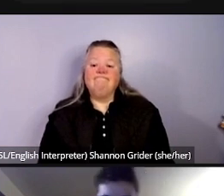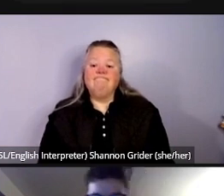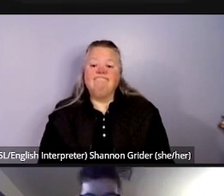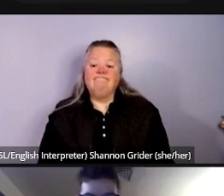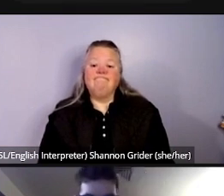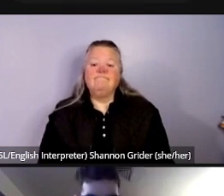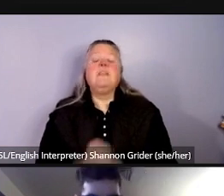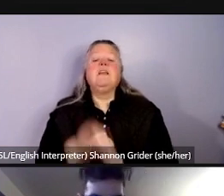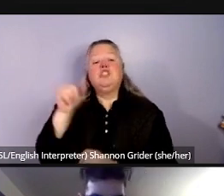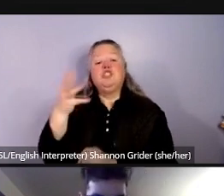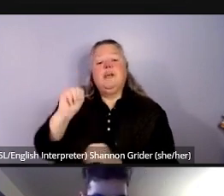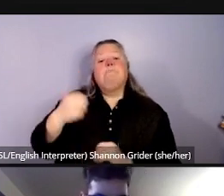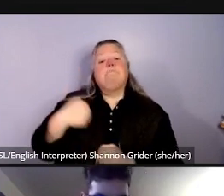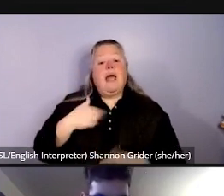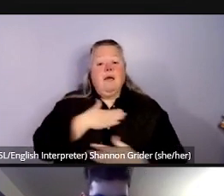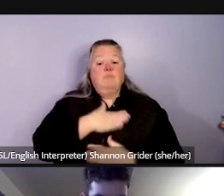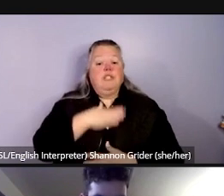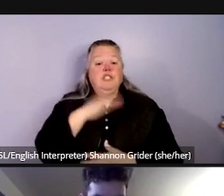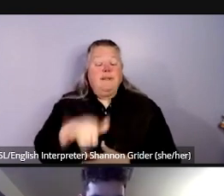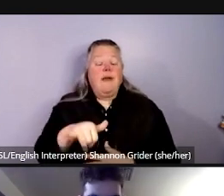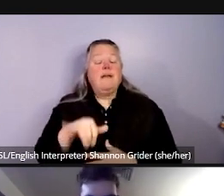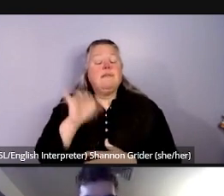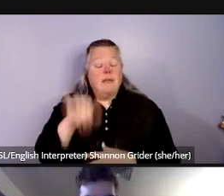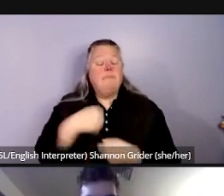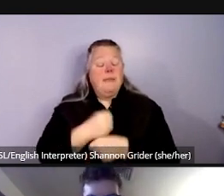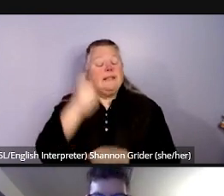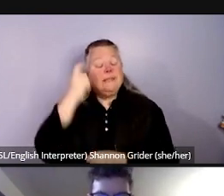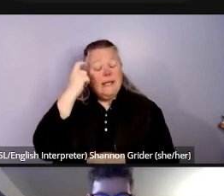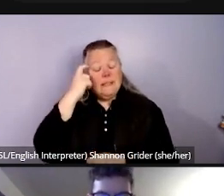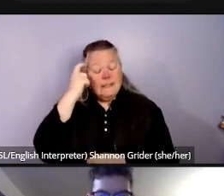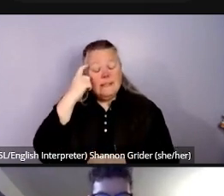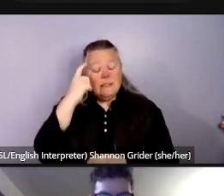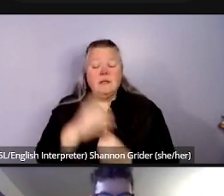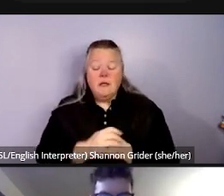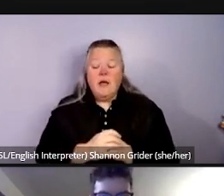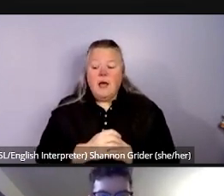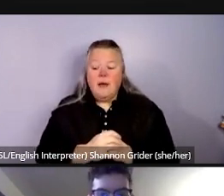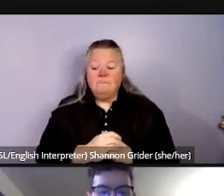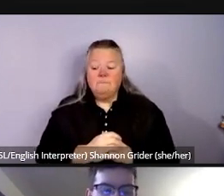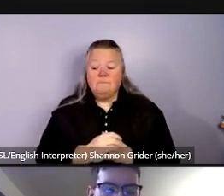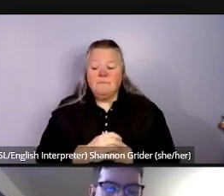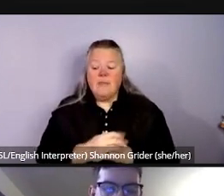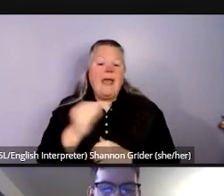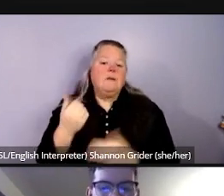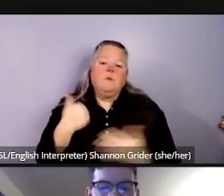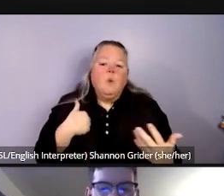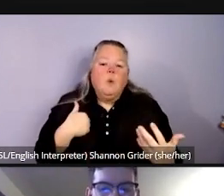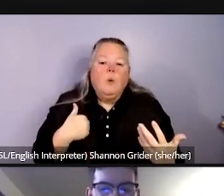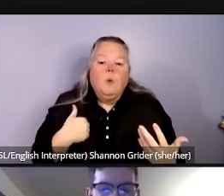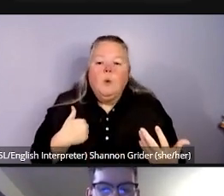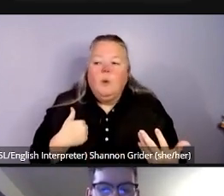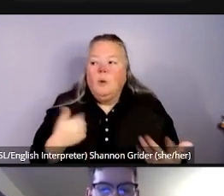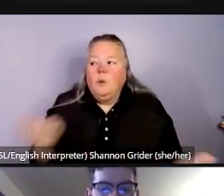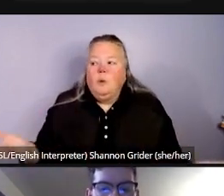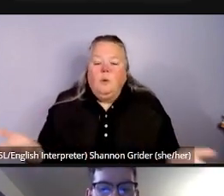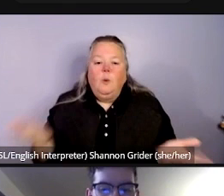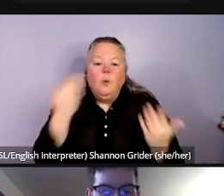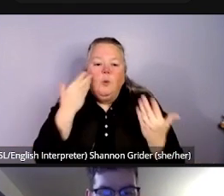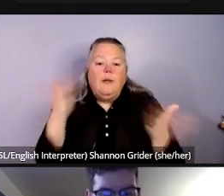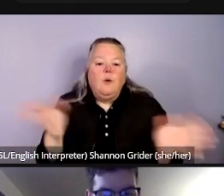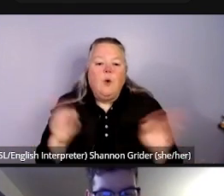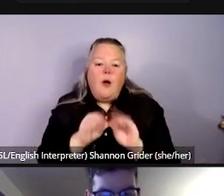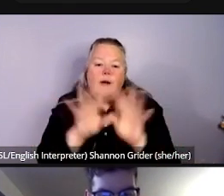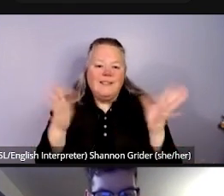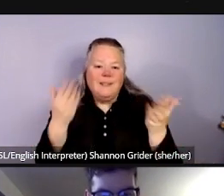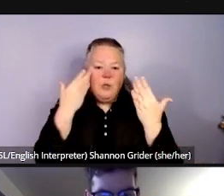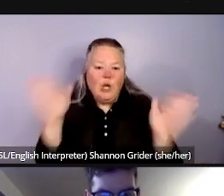I appreciate that. That makes sense. And we don't know what obviously, what